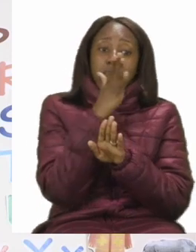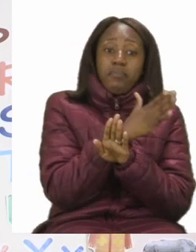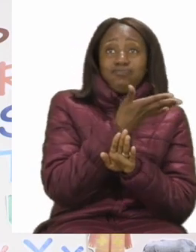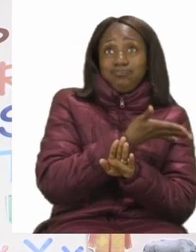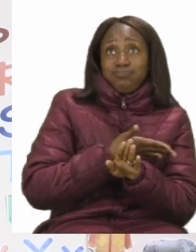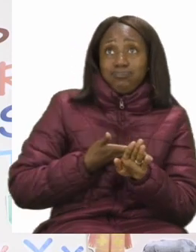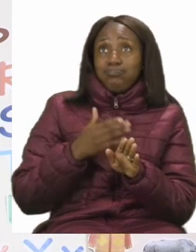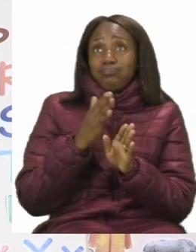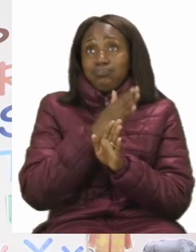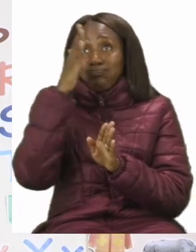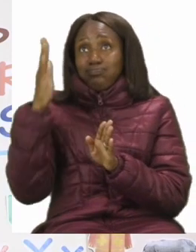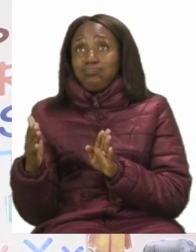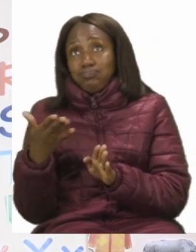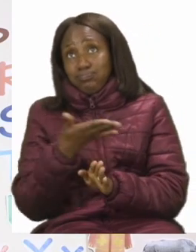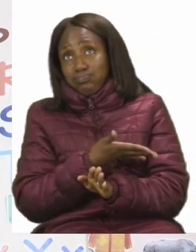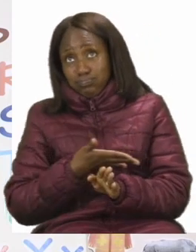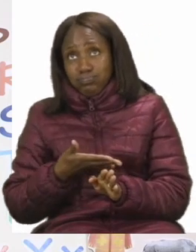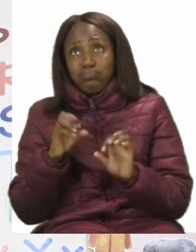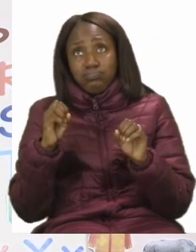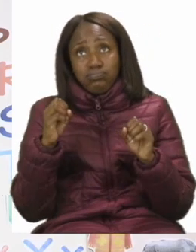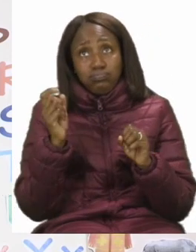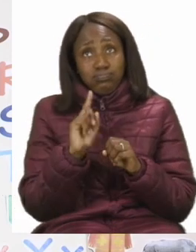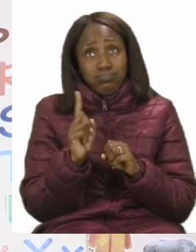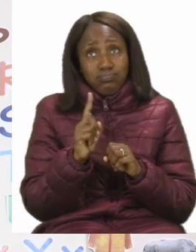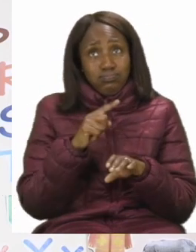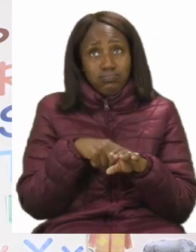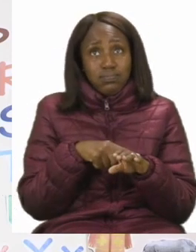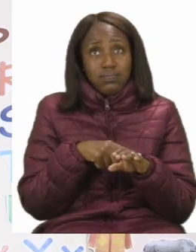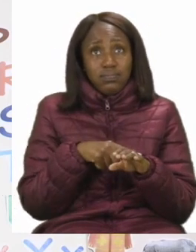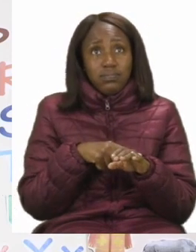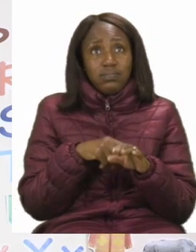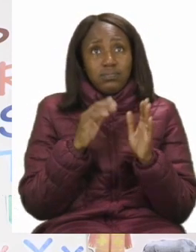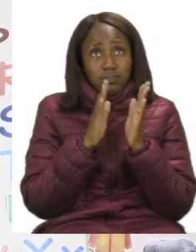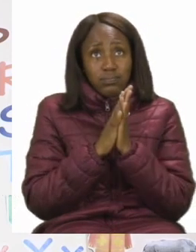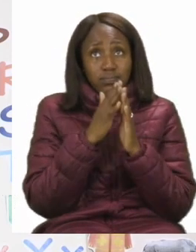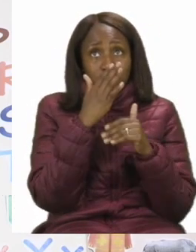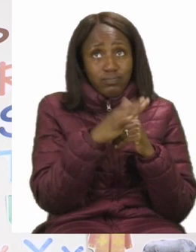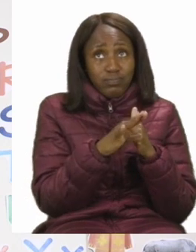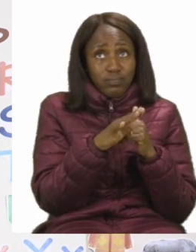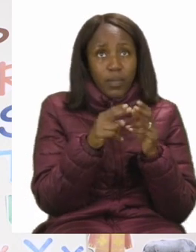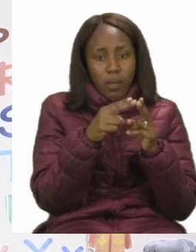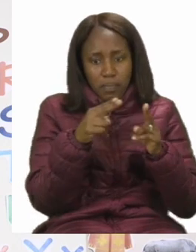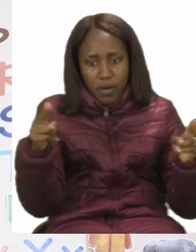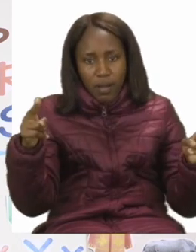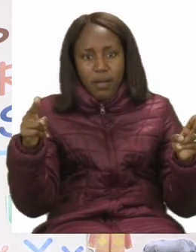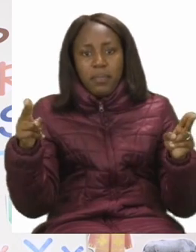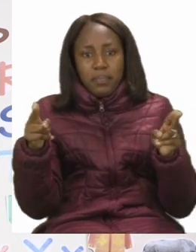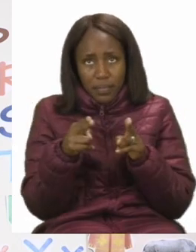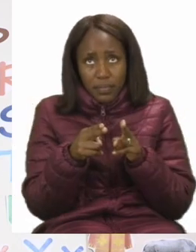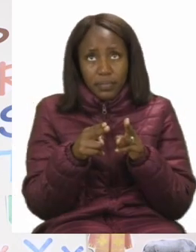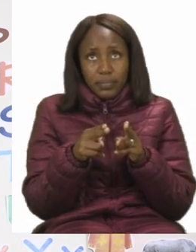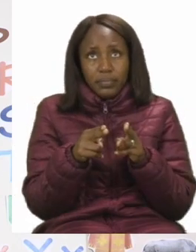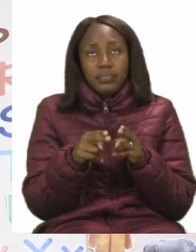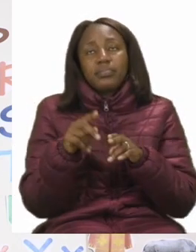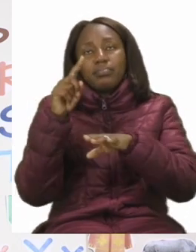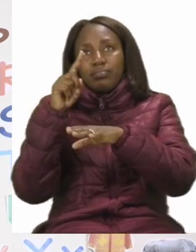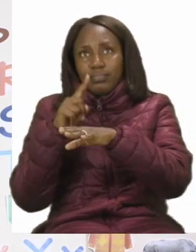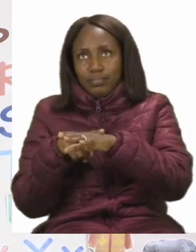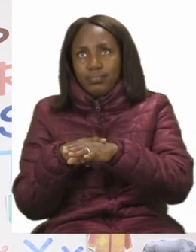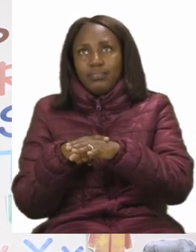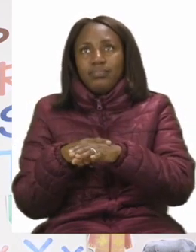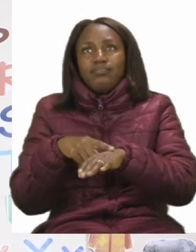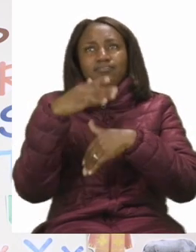all. Remember, you still have to go back and complete and finish your length or measurement